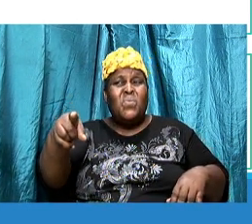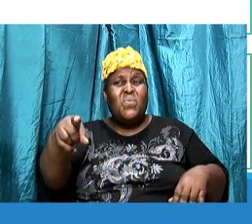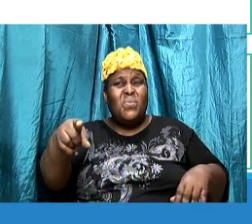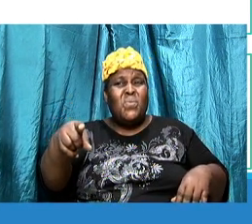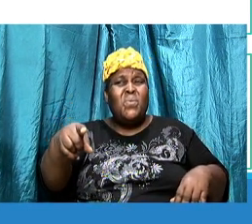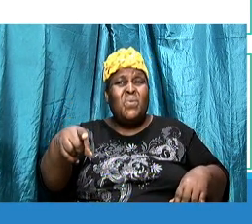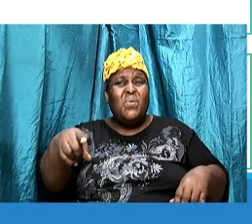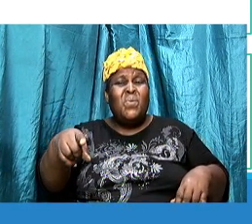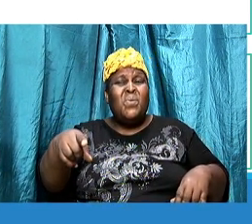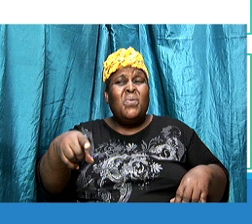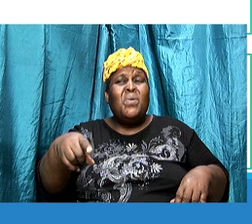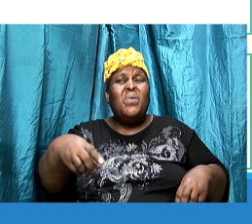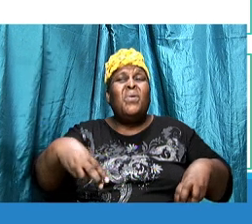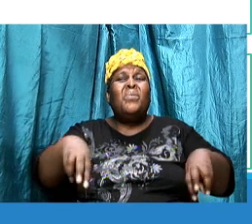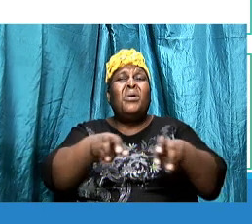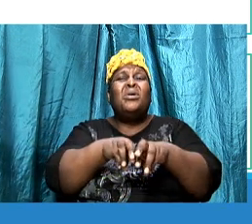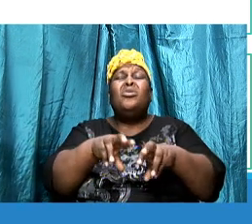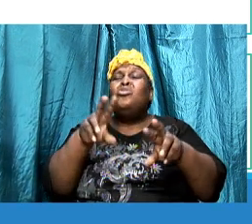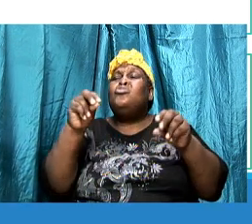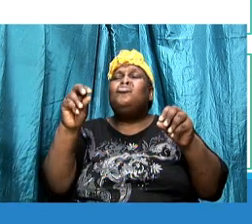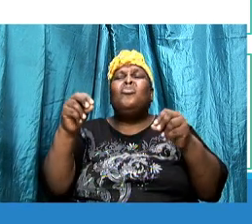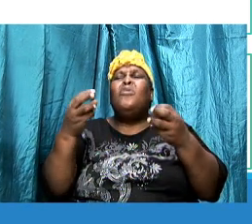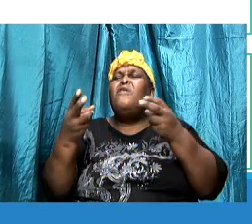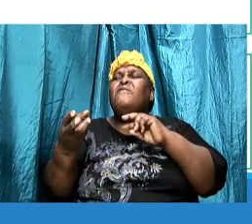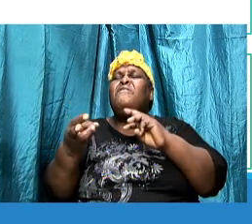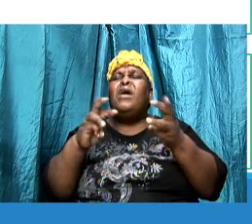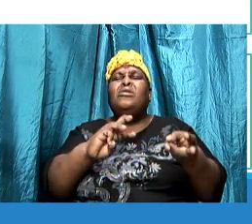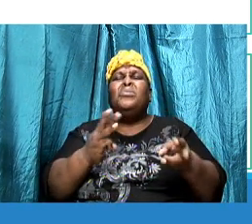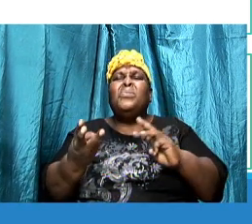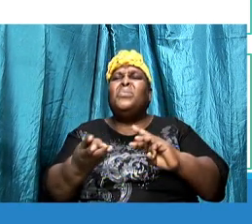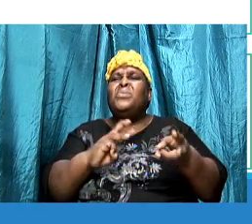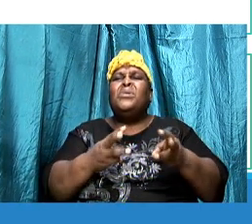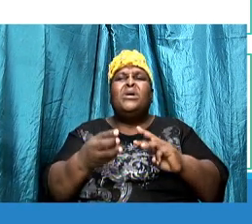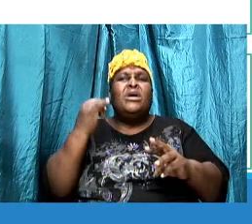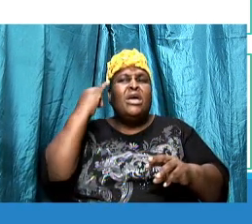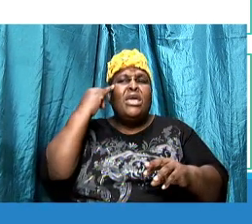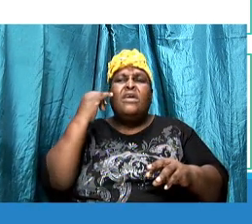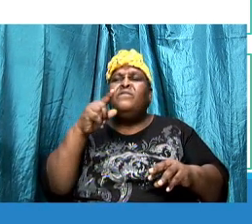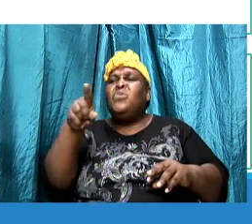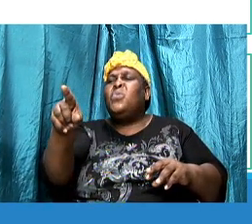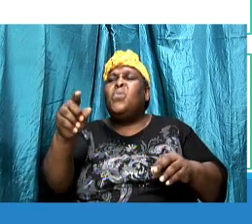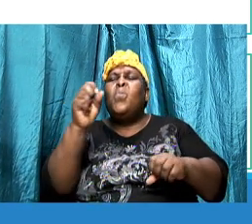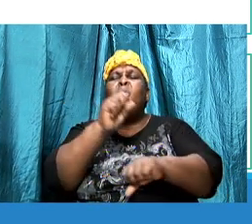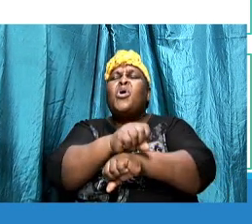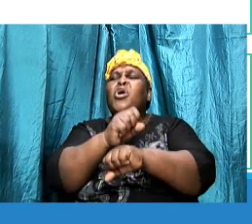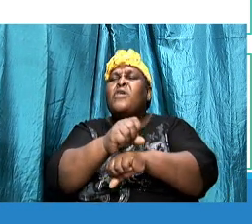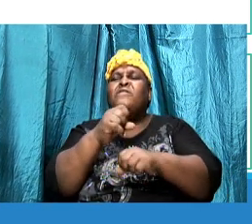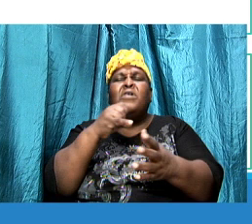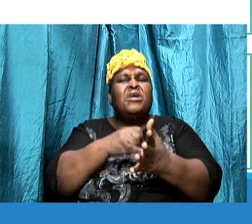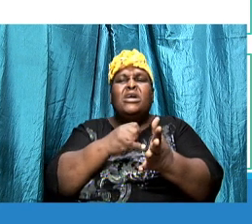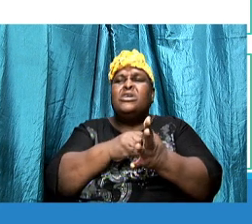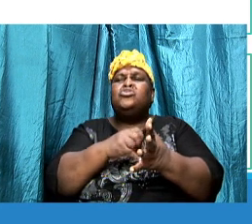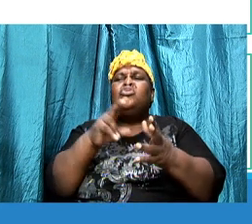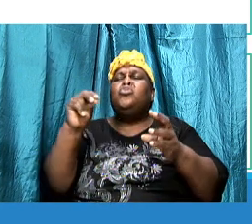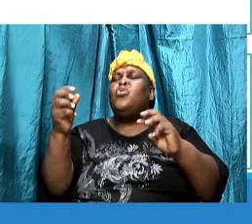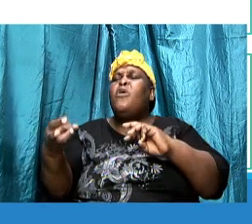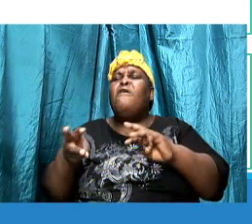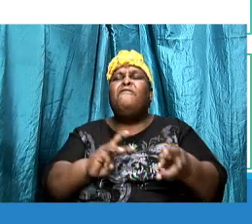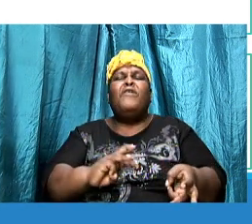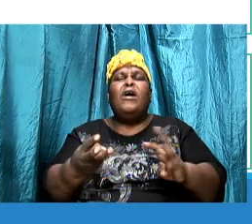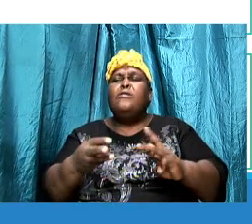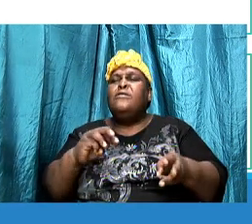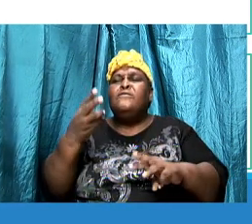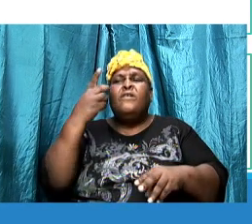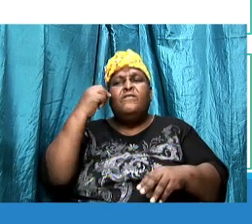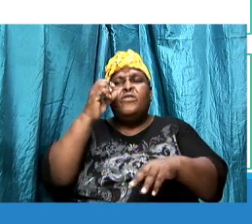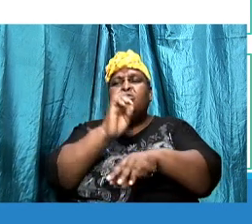of no value. If you work for it, it is of no value for the church. The things that are